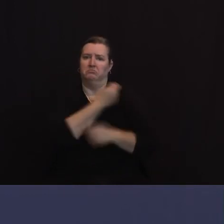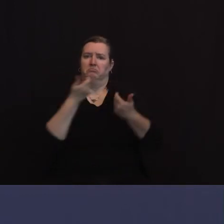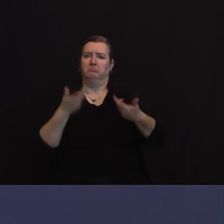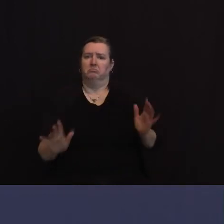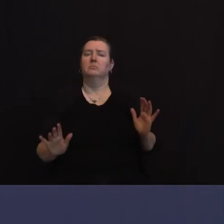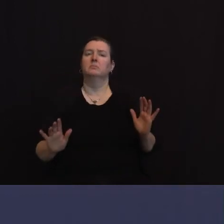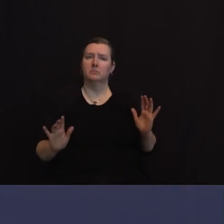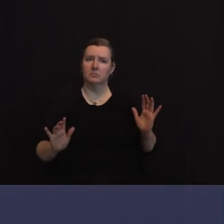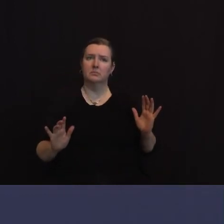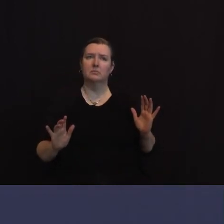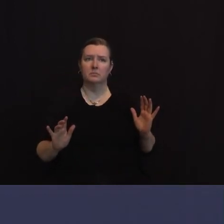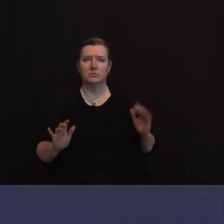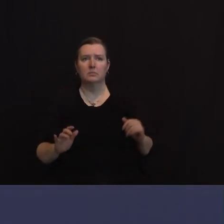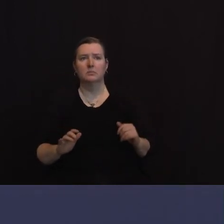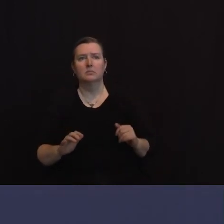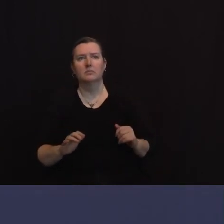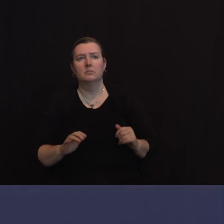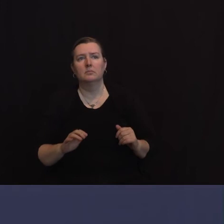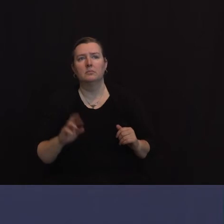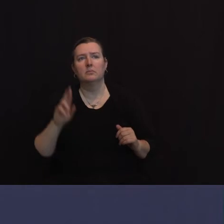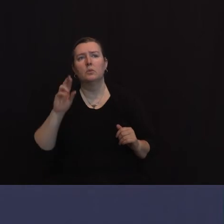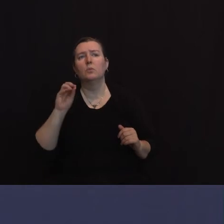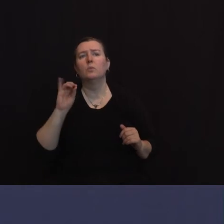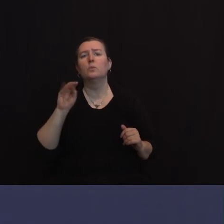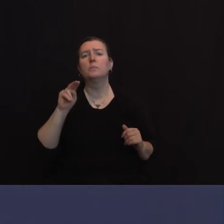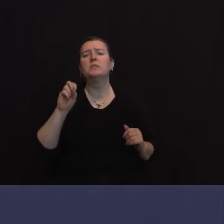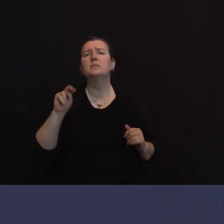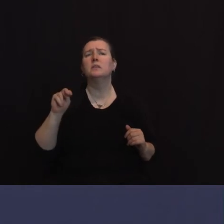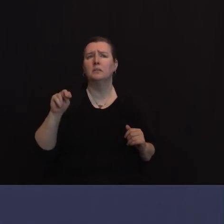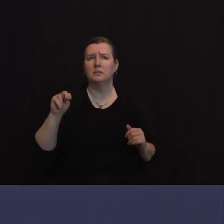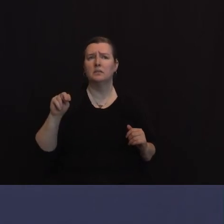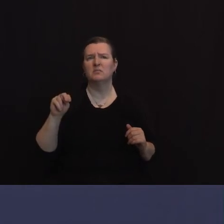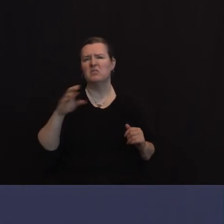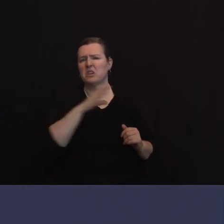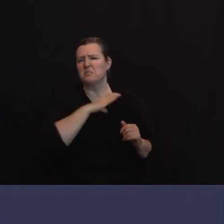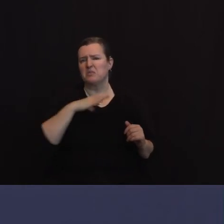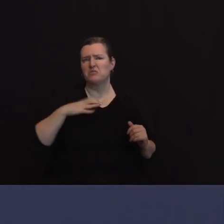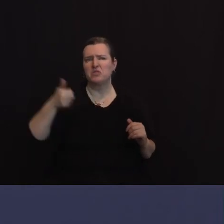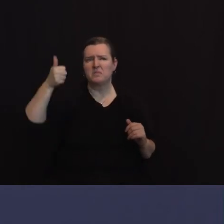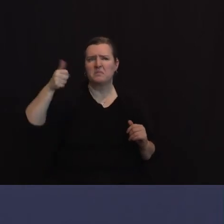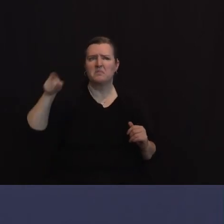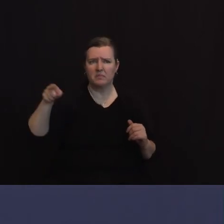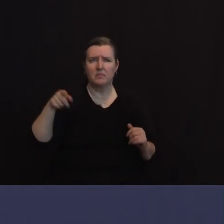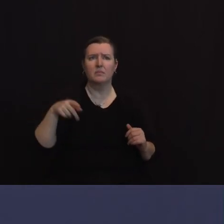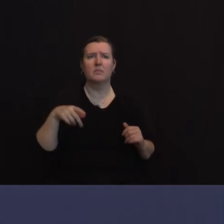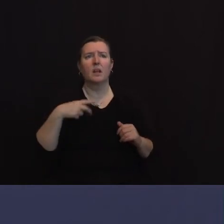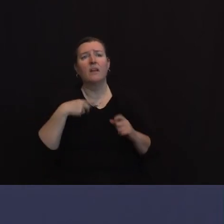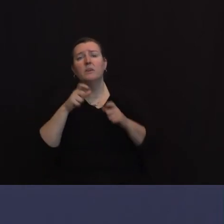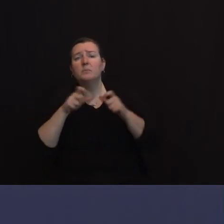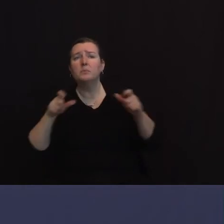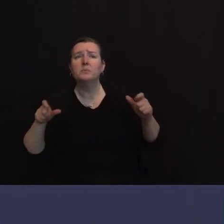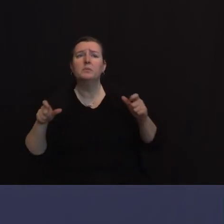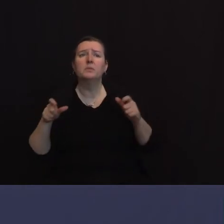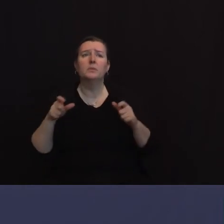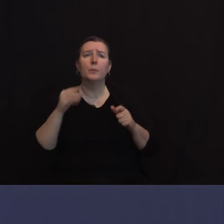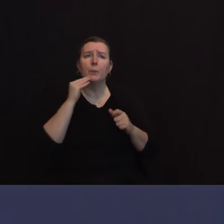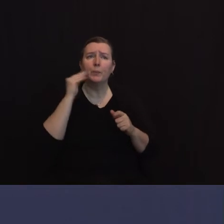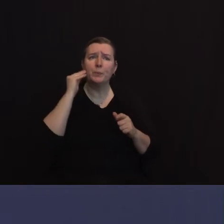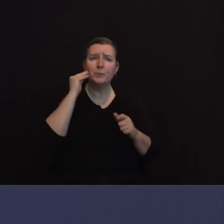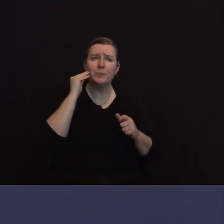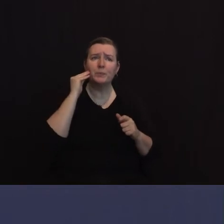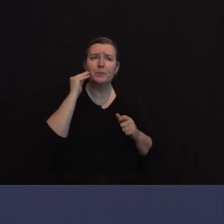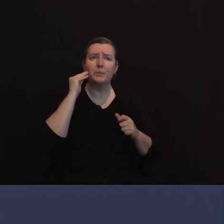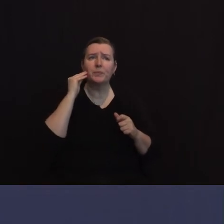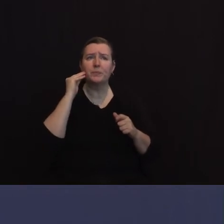made the point, Judy and Pat, with us this morning, that you've got homebound people that right now are out